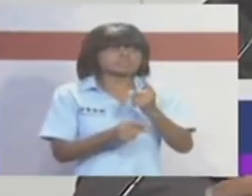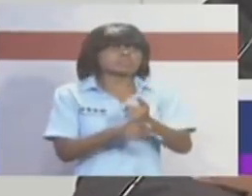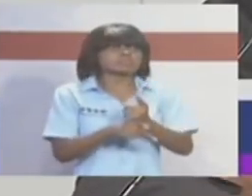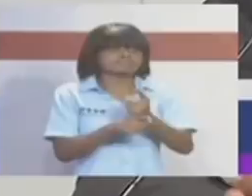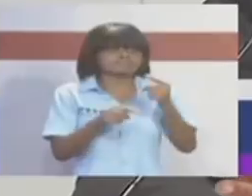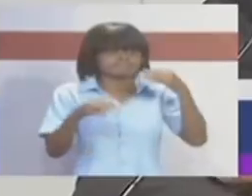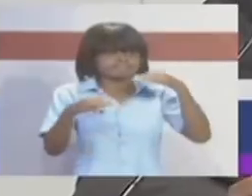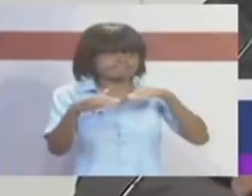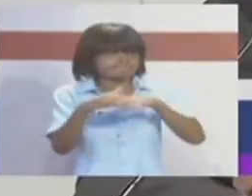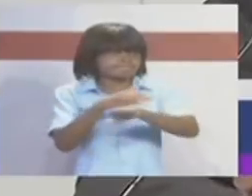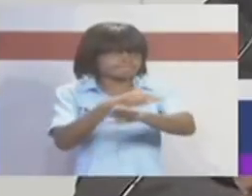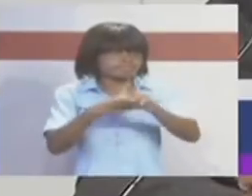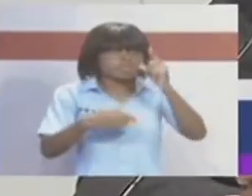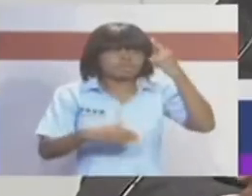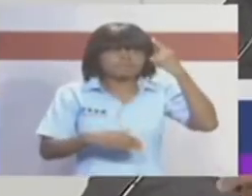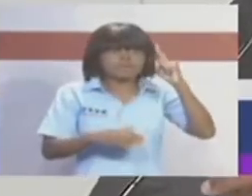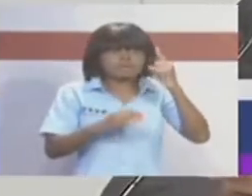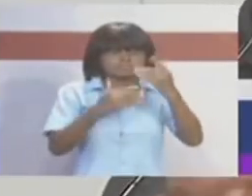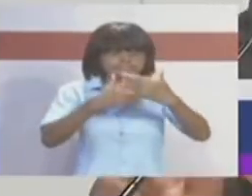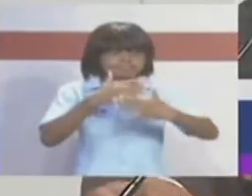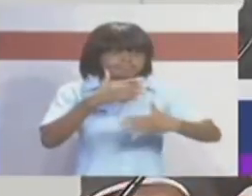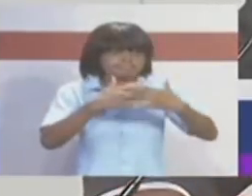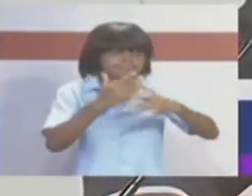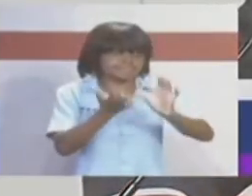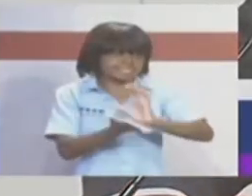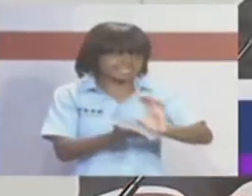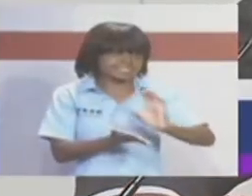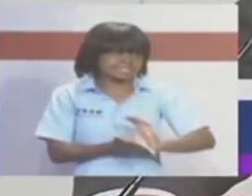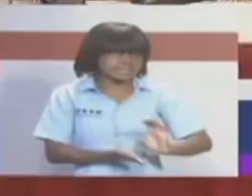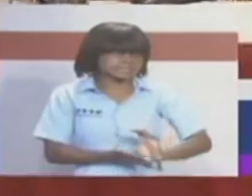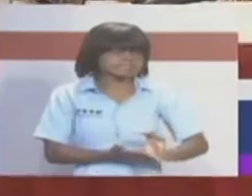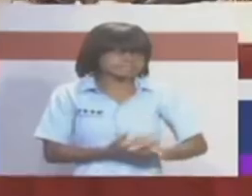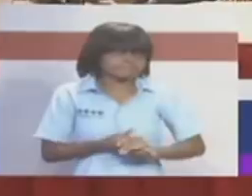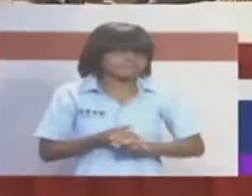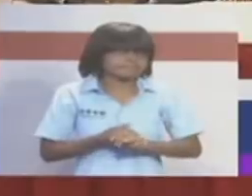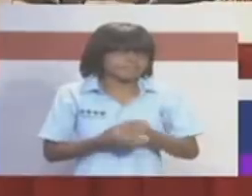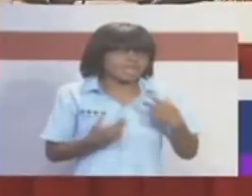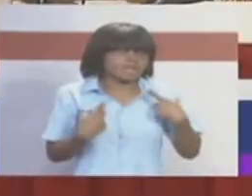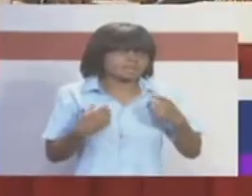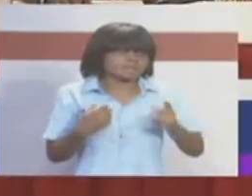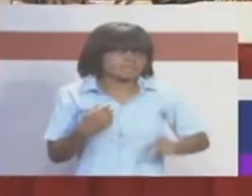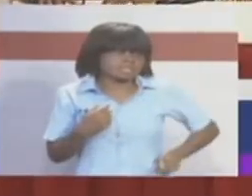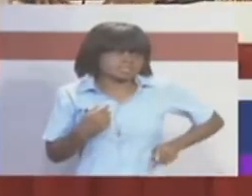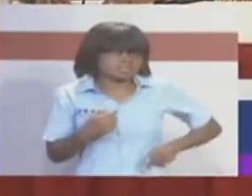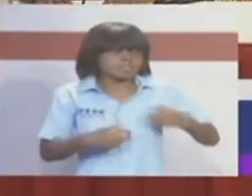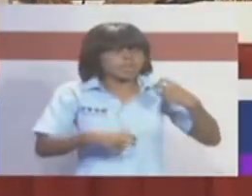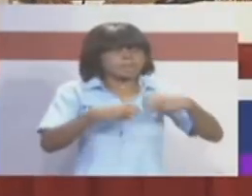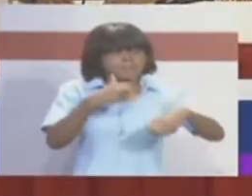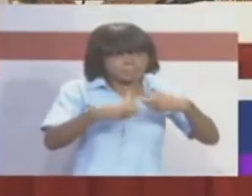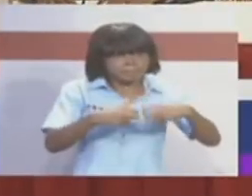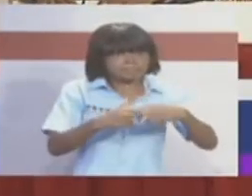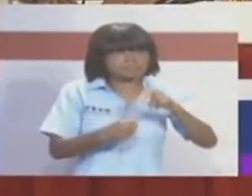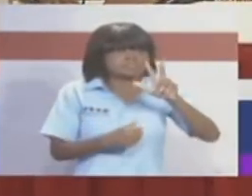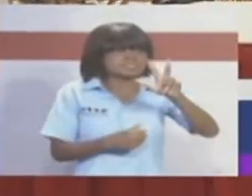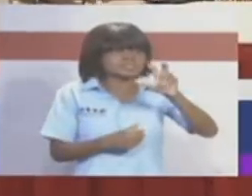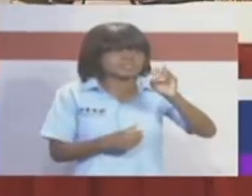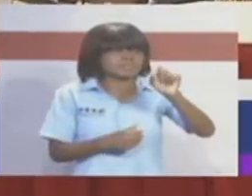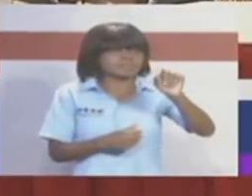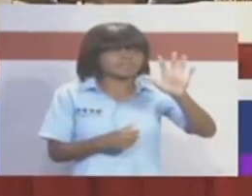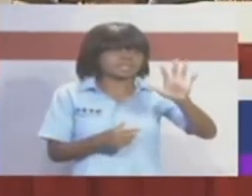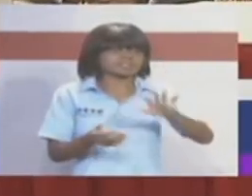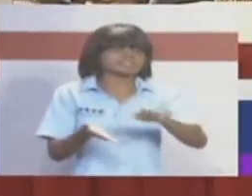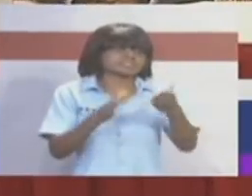5 or advanced chronic kidney disease. Thank you very much, Dr. Mohammed. We quickly go to TV6 for a follow-up